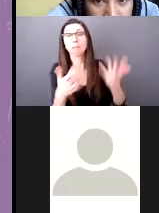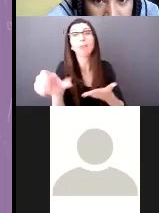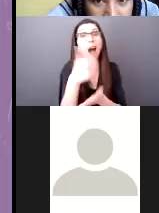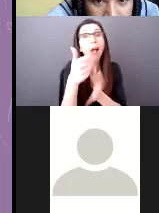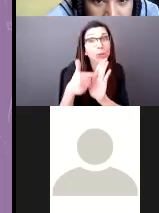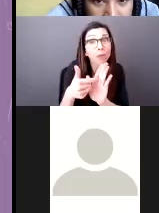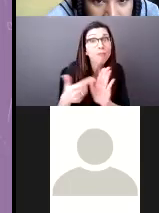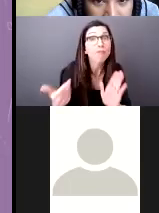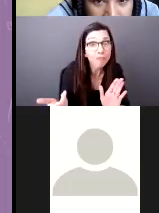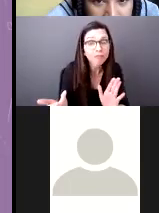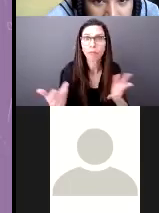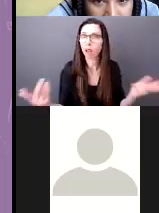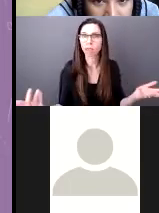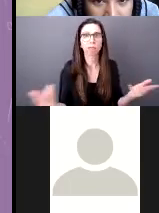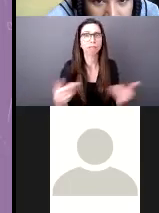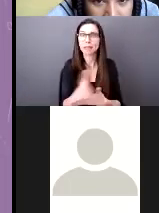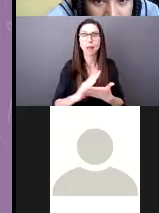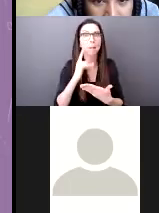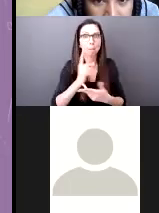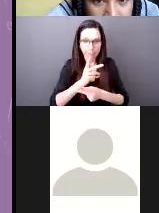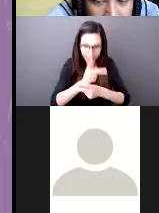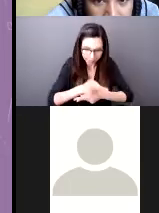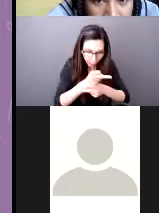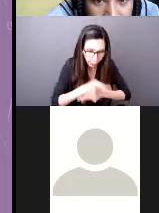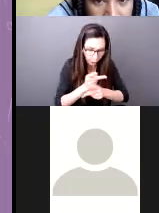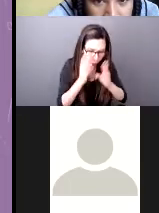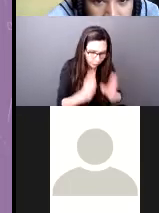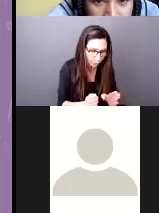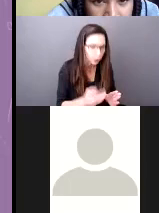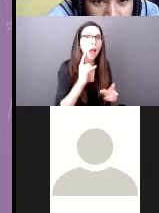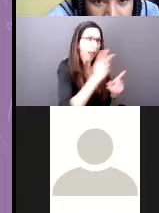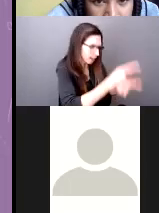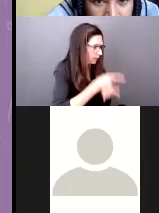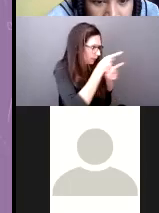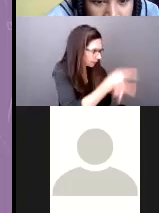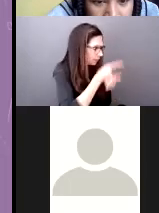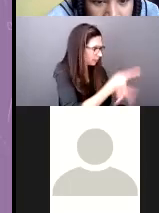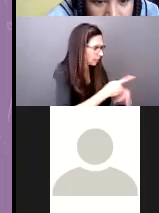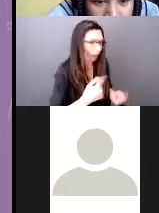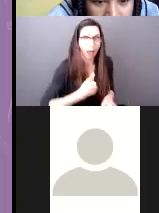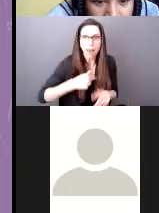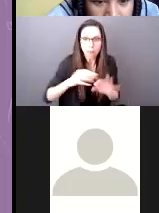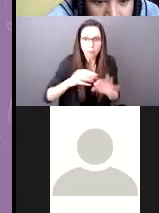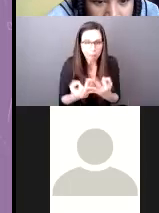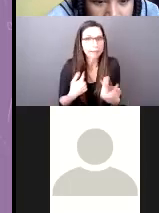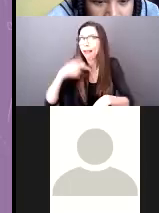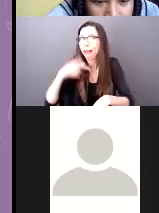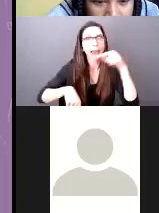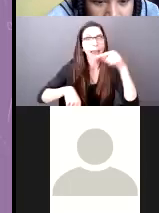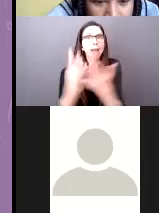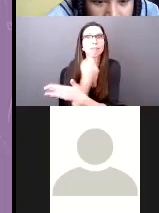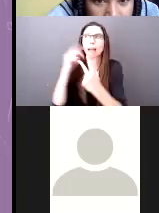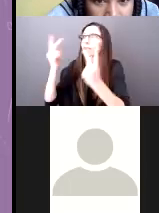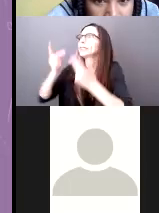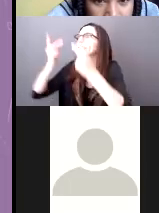and visit their family member who was living in long-term care because of the COVID-19 sanctions that were imposed. And so again, it's providing